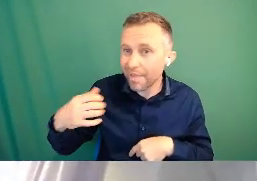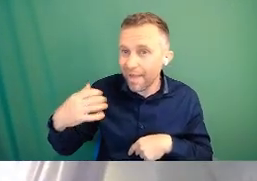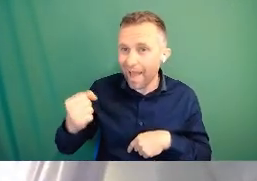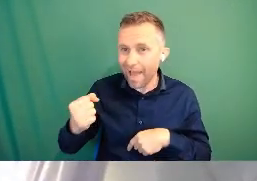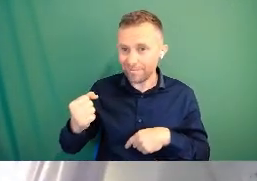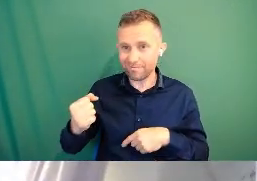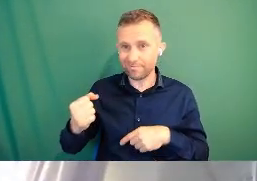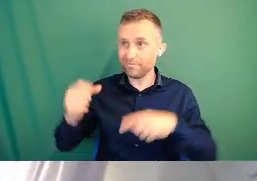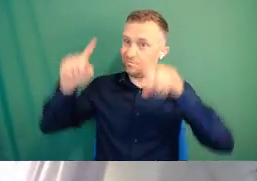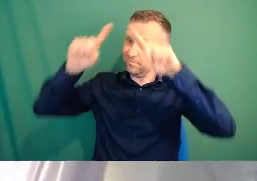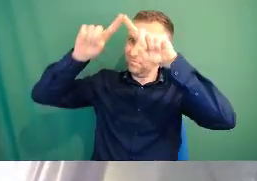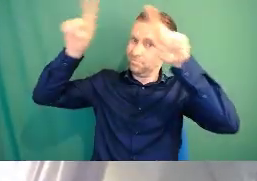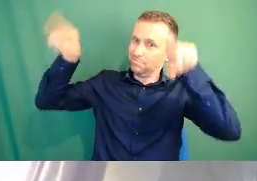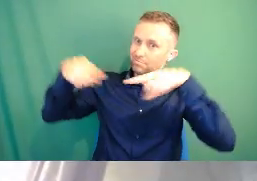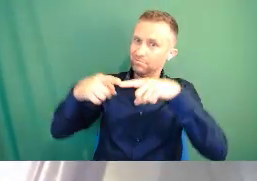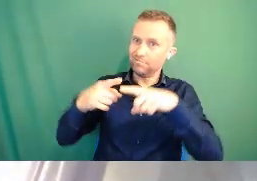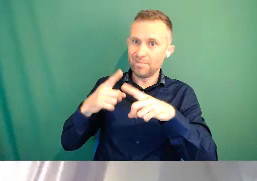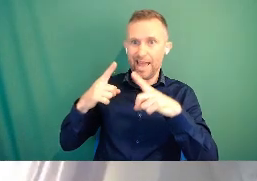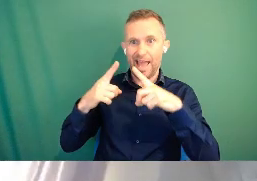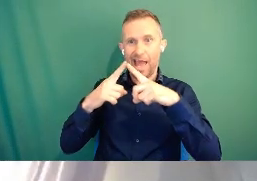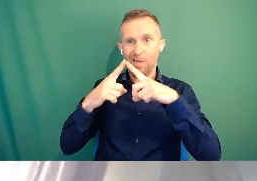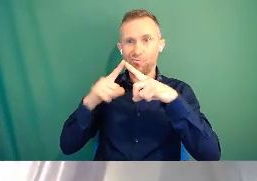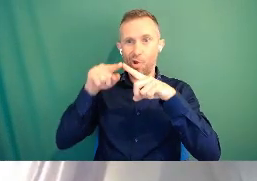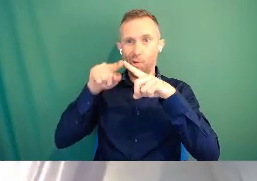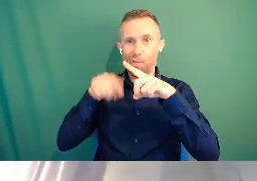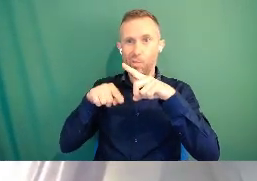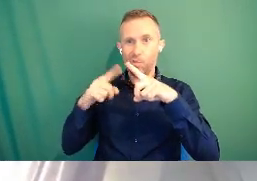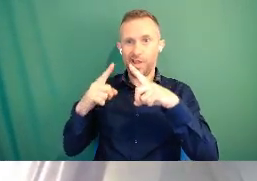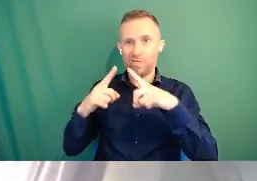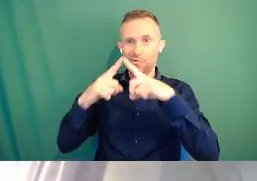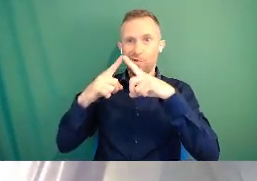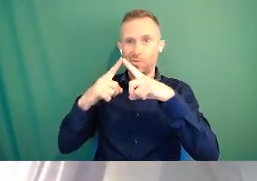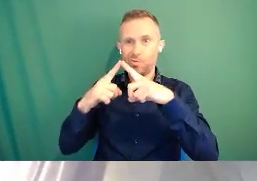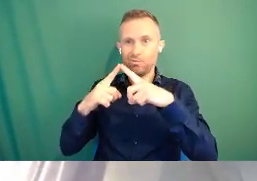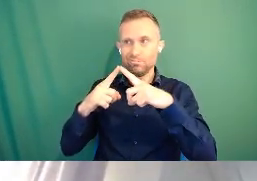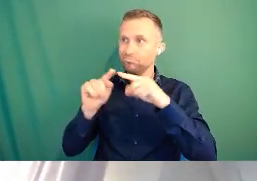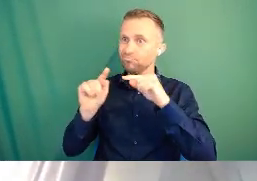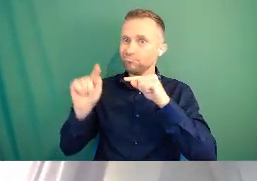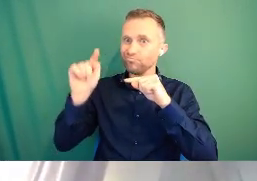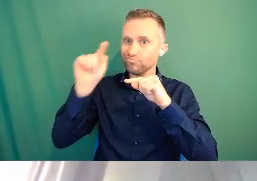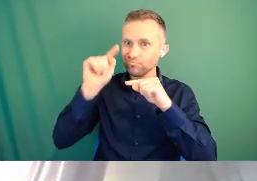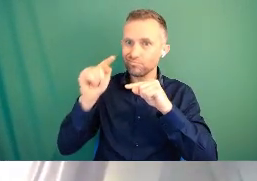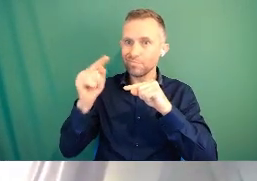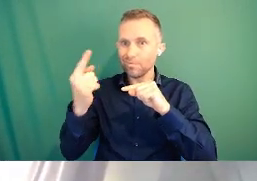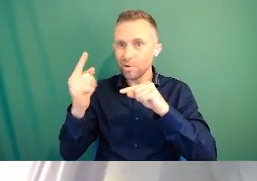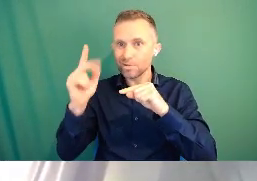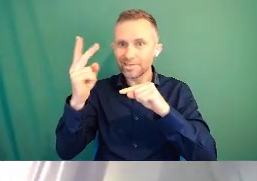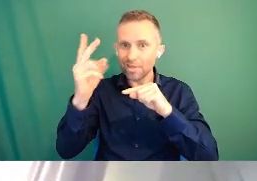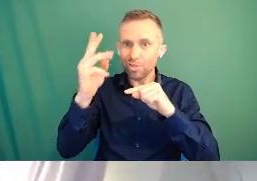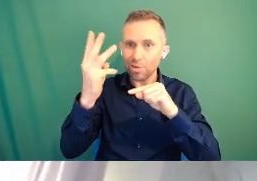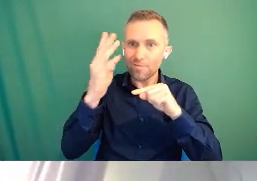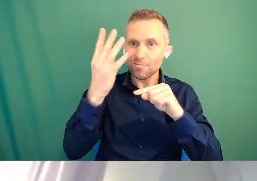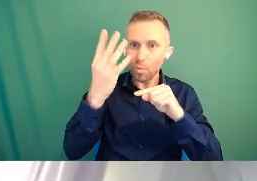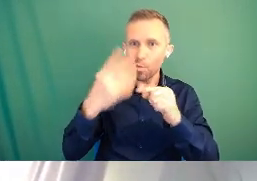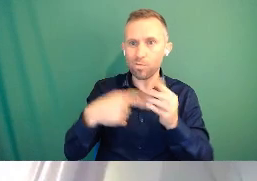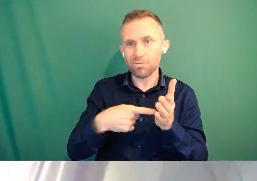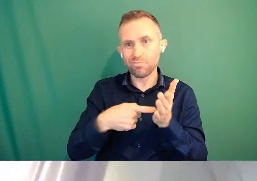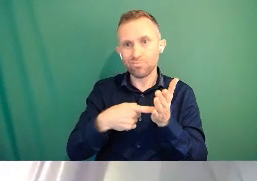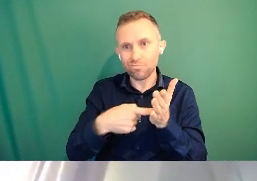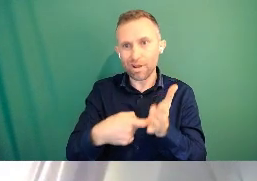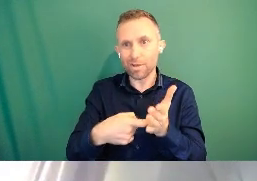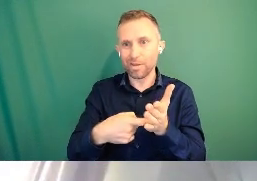audio guide, but also there's arrows dotted around the castle as well to help the flow of visitors, and also to make sure